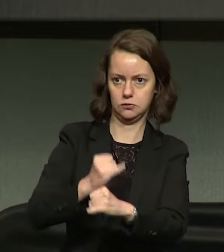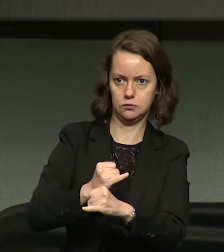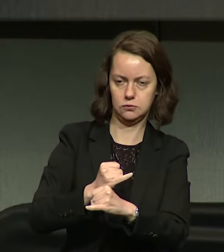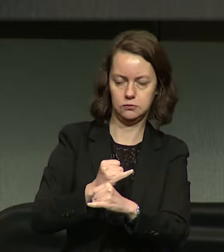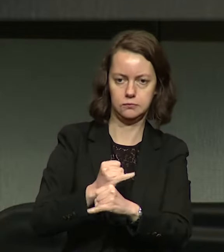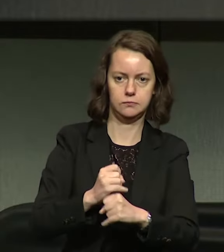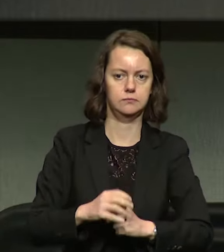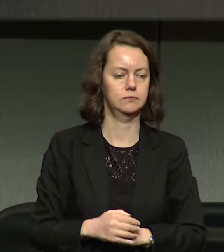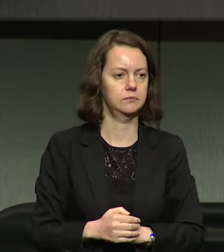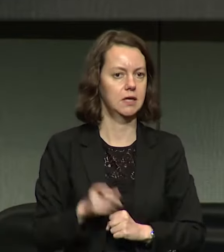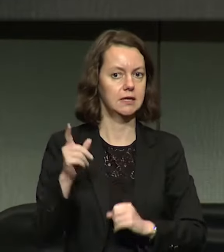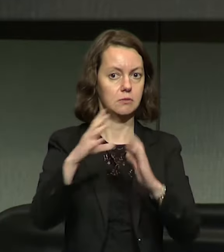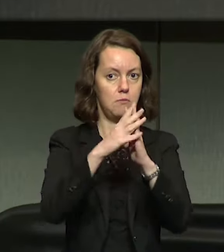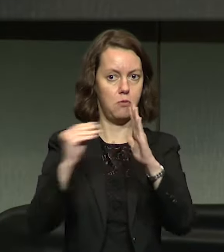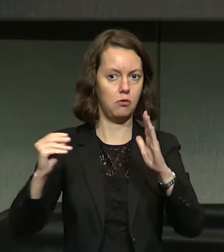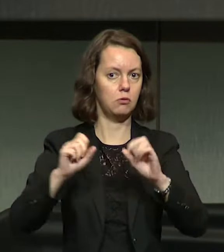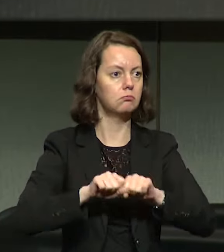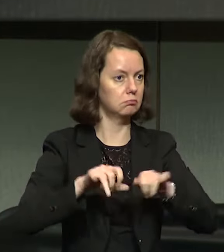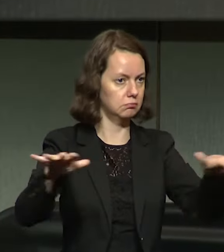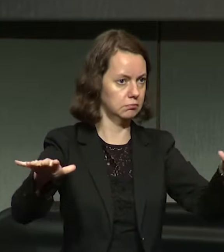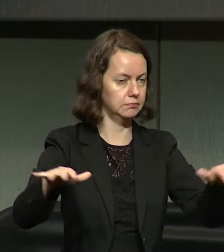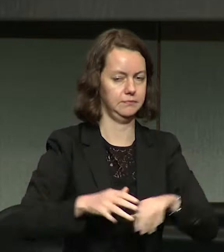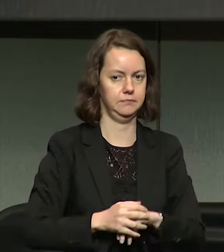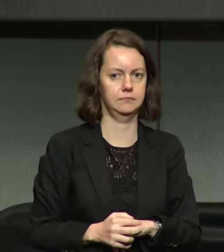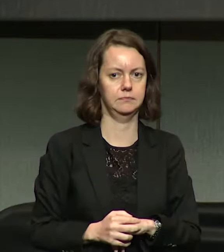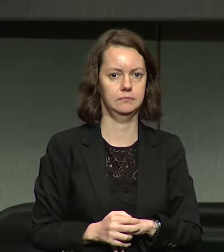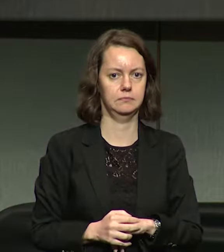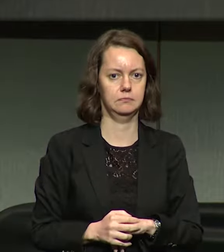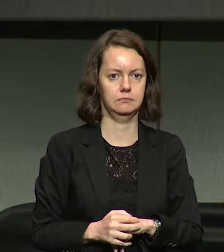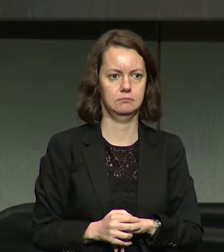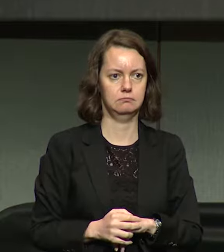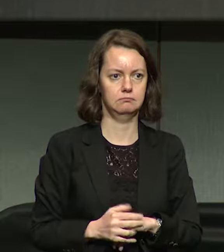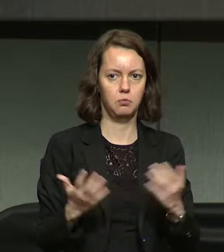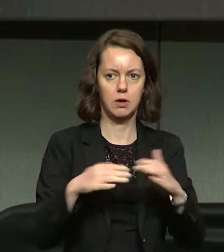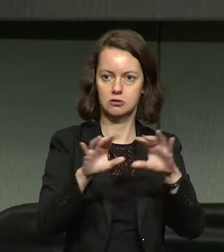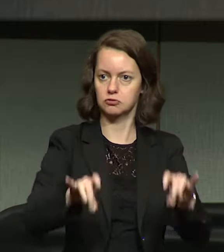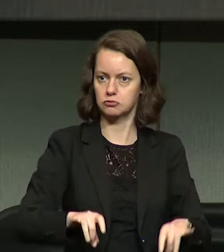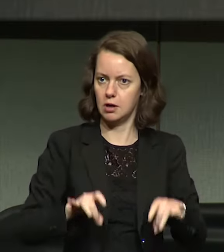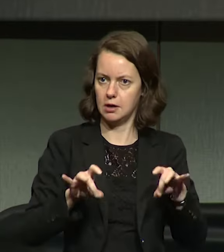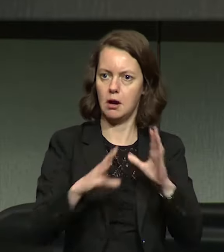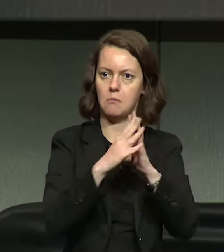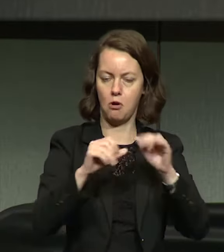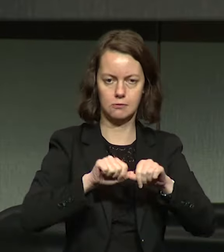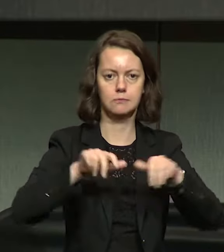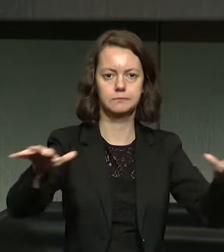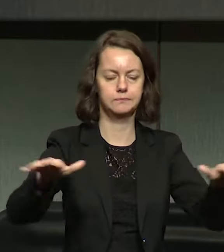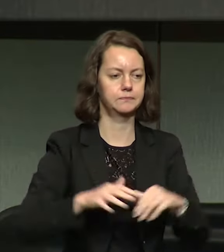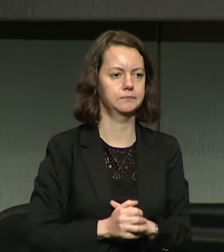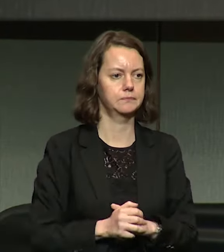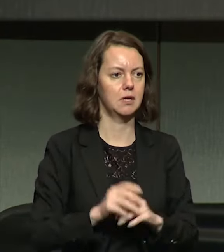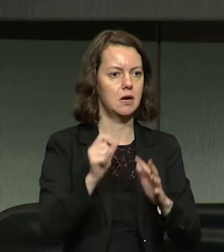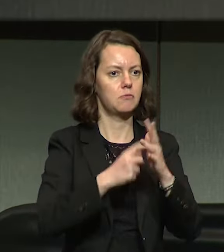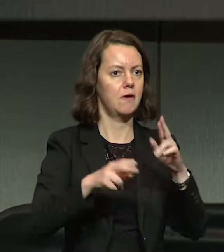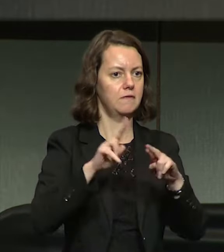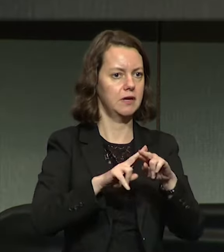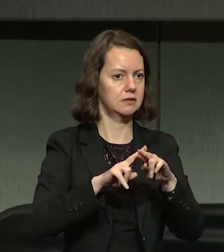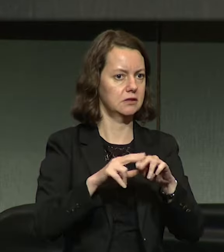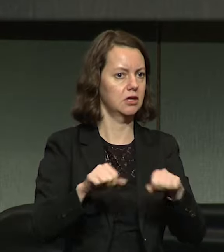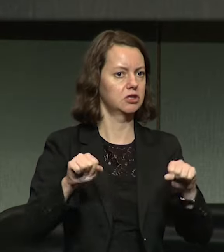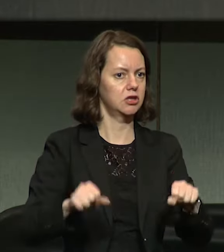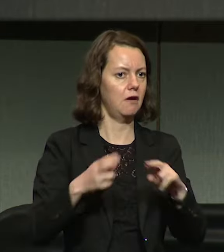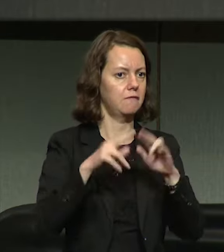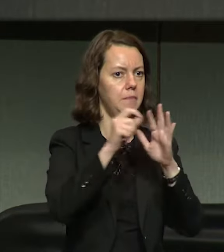chairs. That institute works with schools and communities all around Australia. Professor Sarra also chairs the Prime